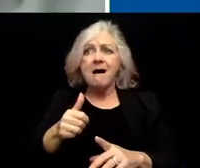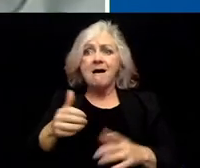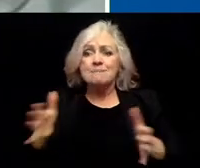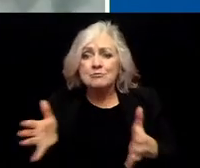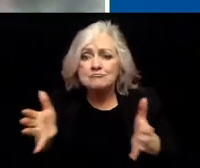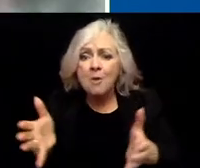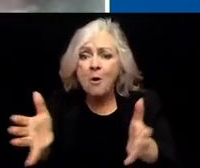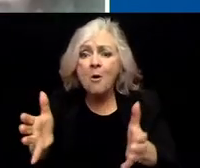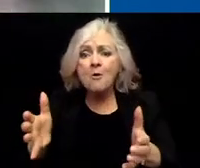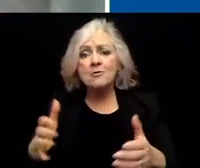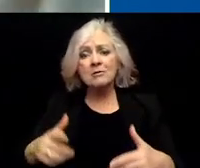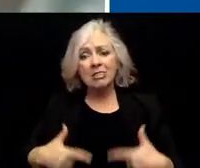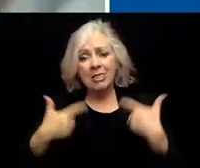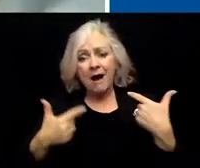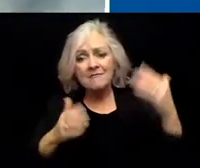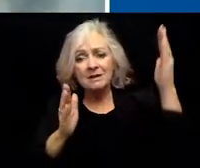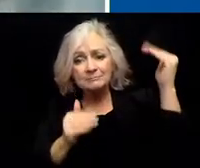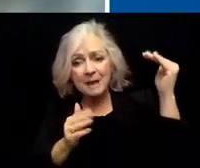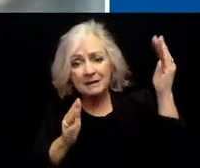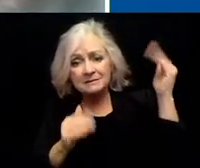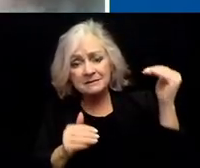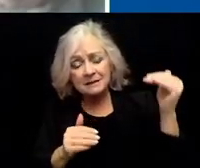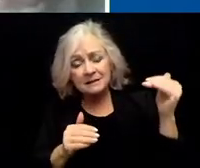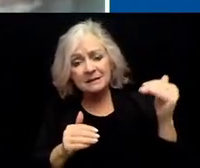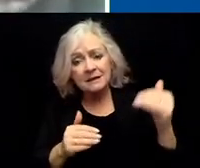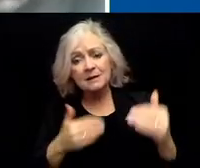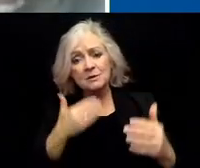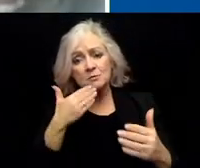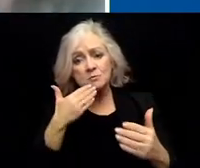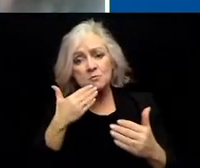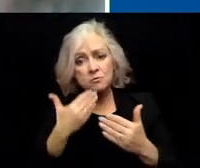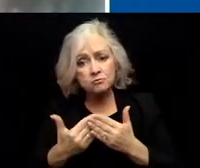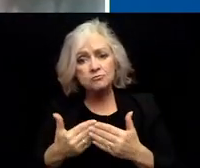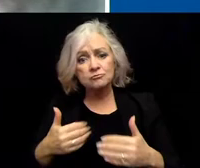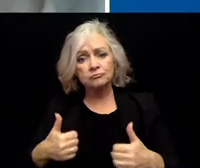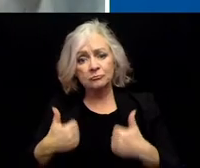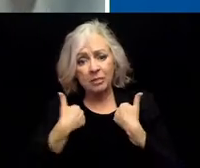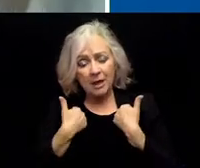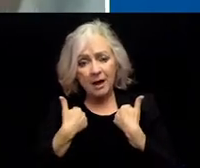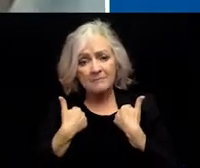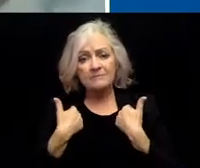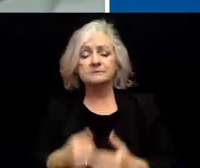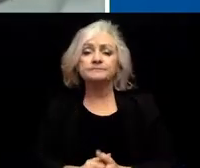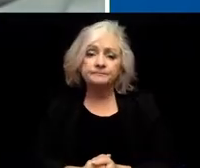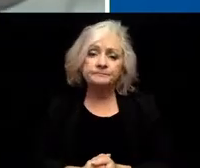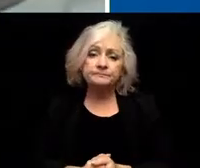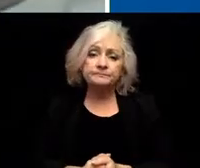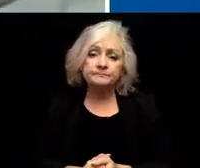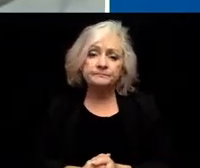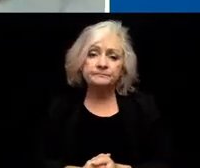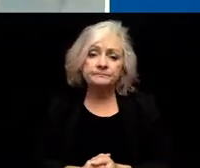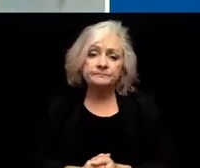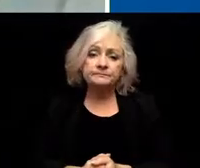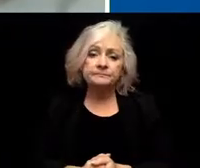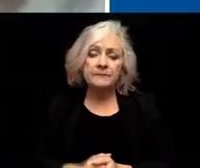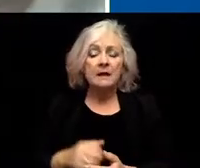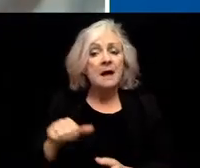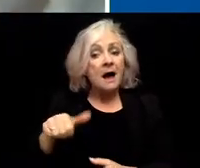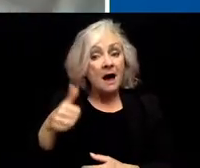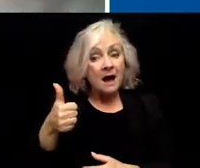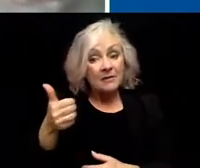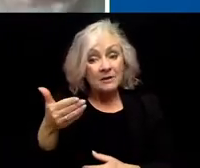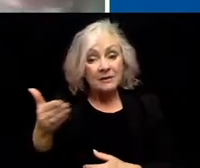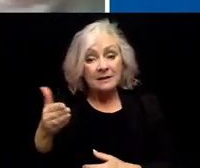the quality of healthcare they received and their opportunities in the workplace. I also want to say one more thing. It's not just at